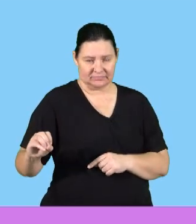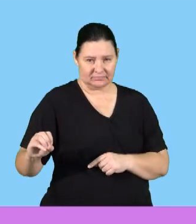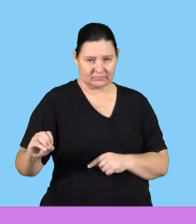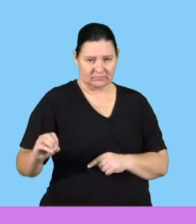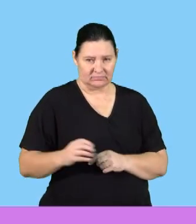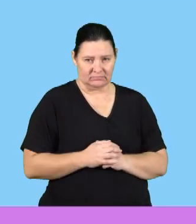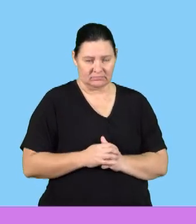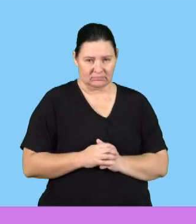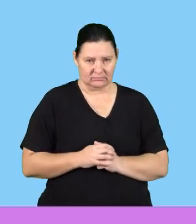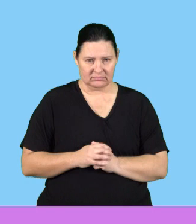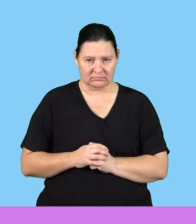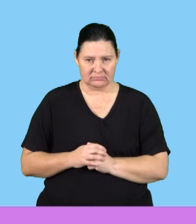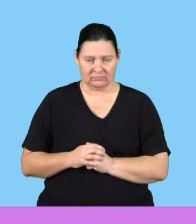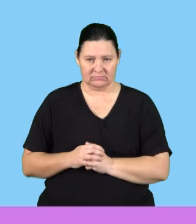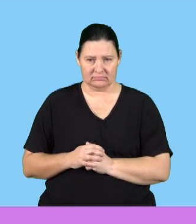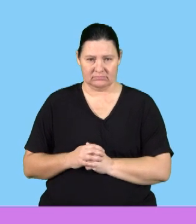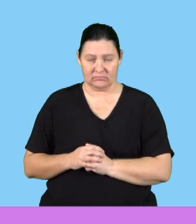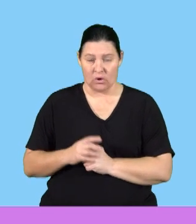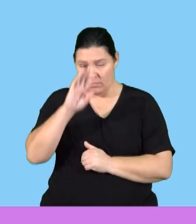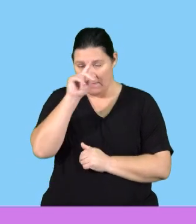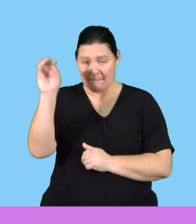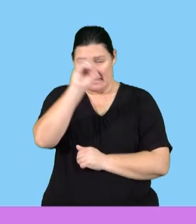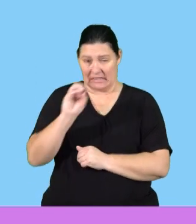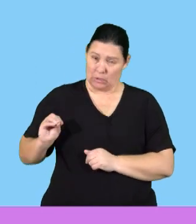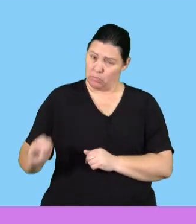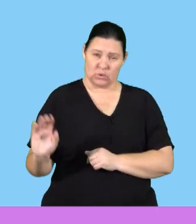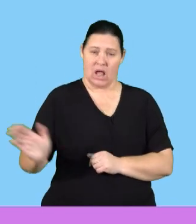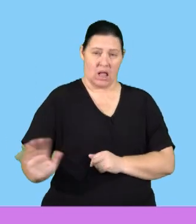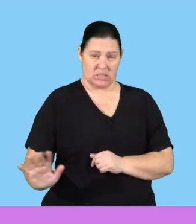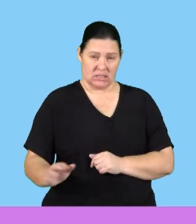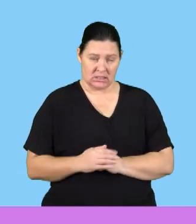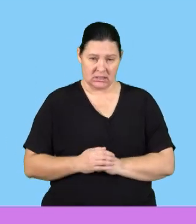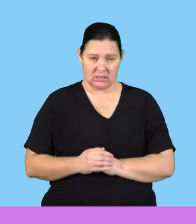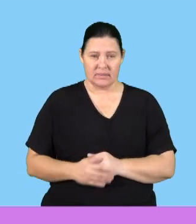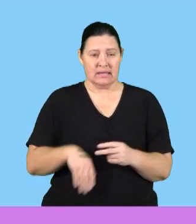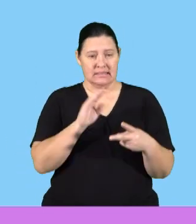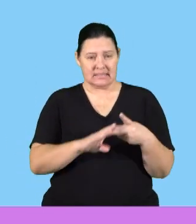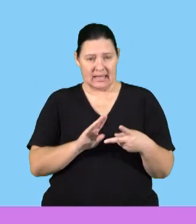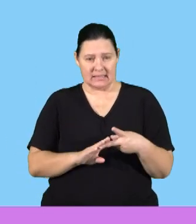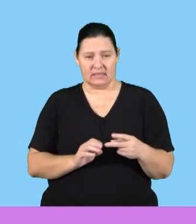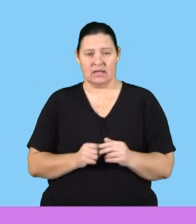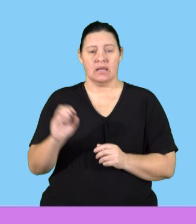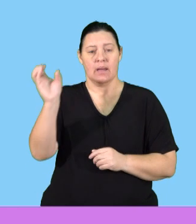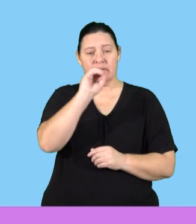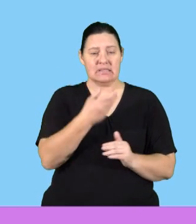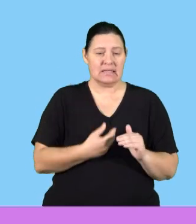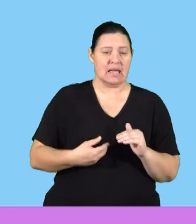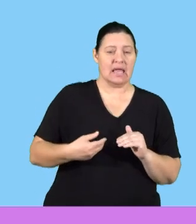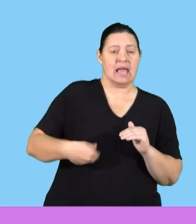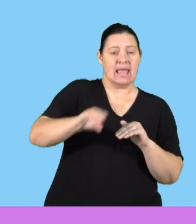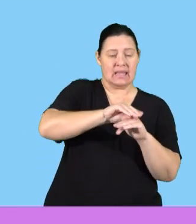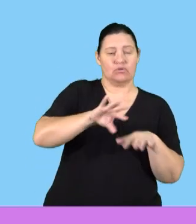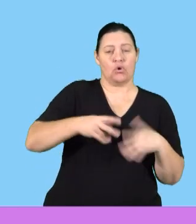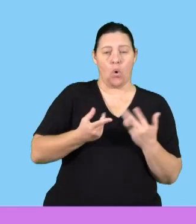100%. And remember, not to press the percentage sign. Secondly, to determine the percentage